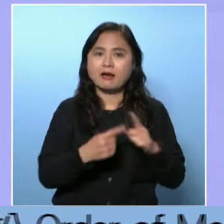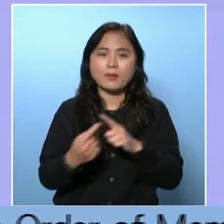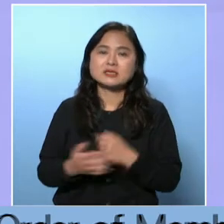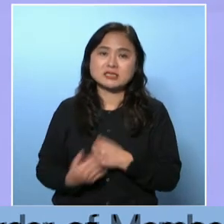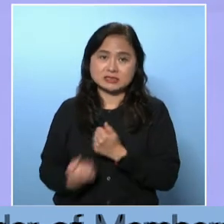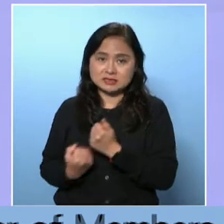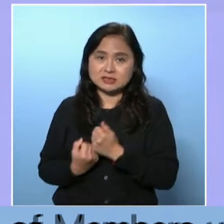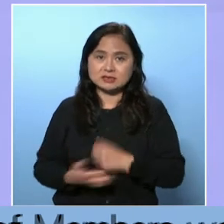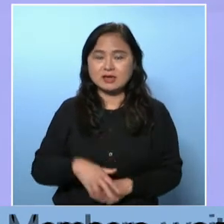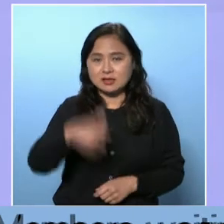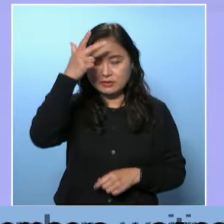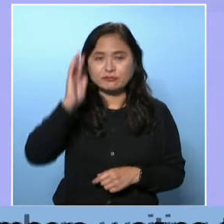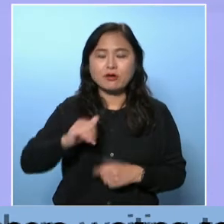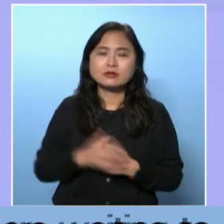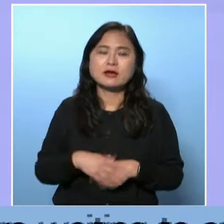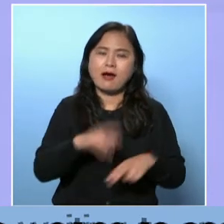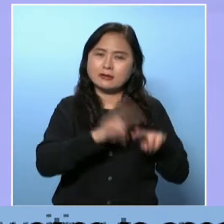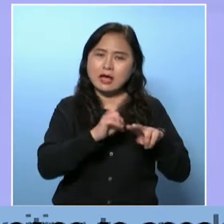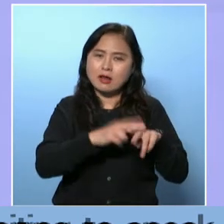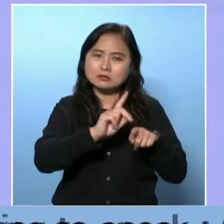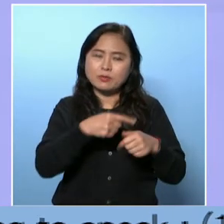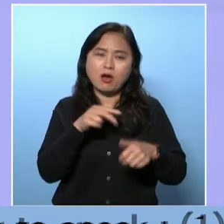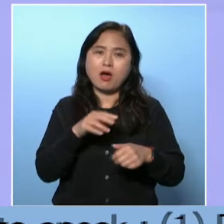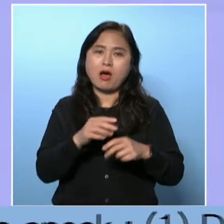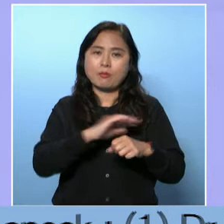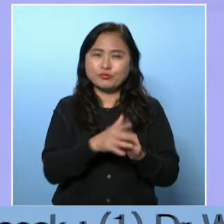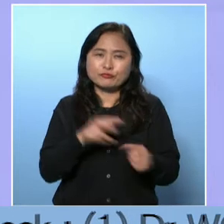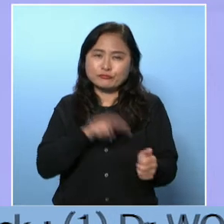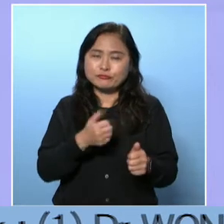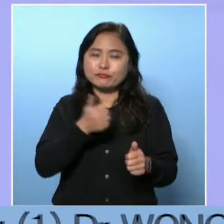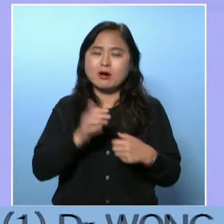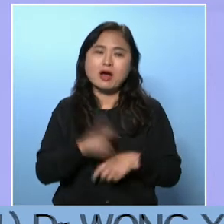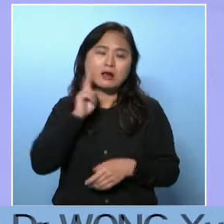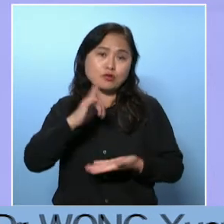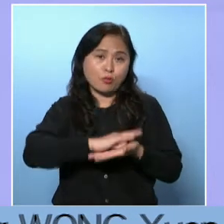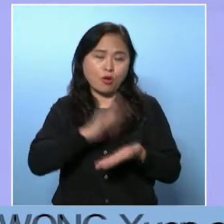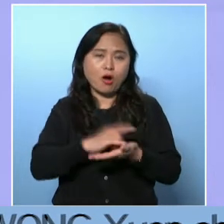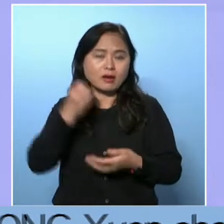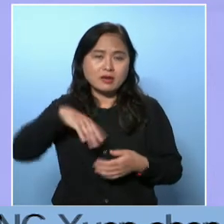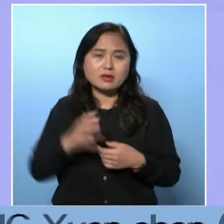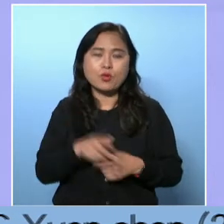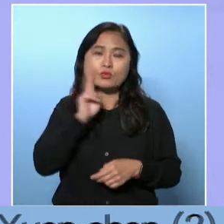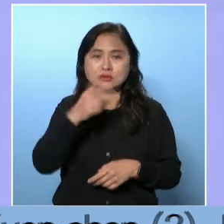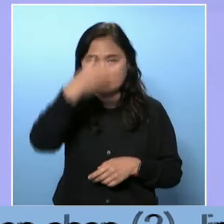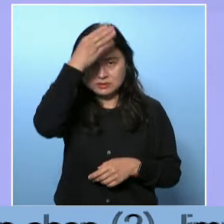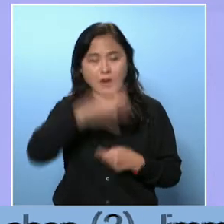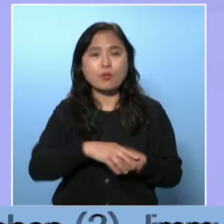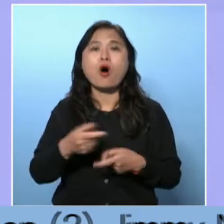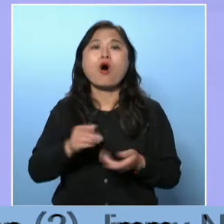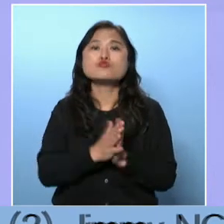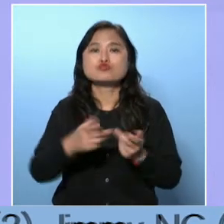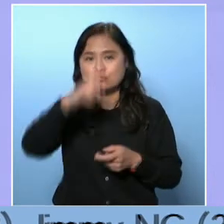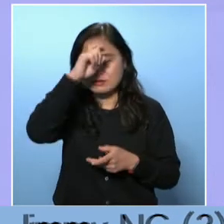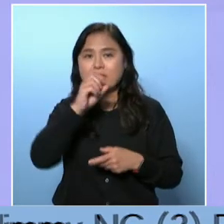down on the transmission chains as soon as possible. With the support of the central governments, we can learn from the experience of Wuhan